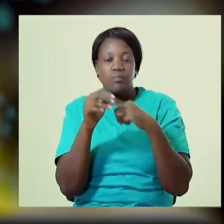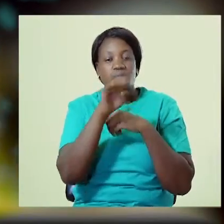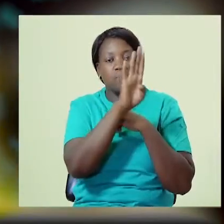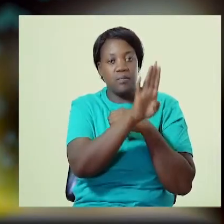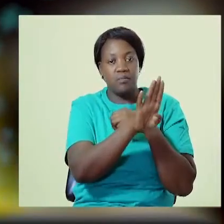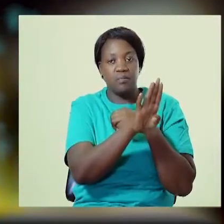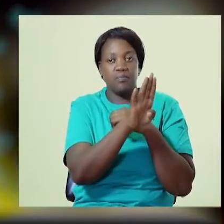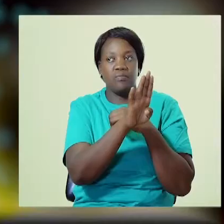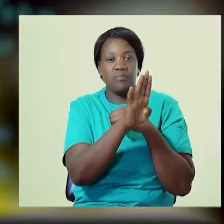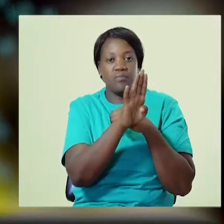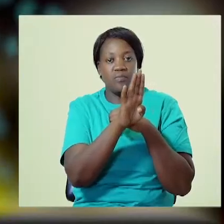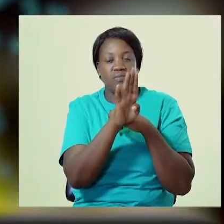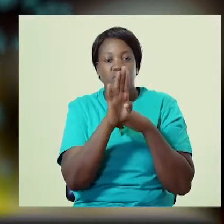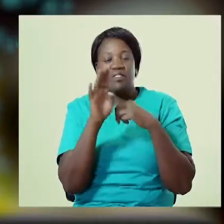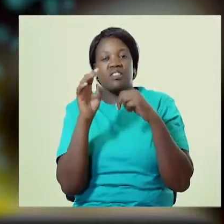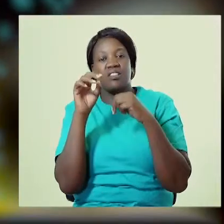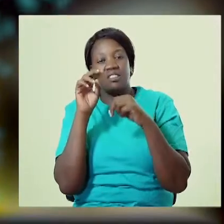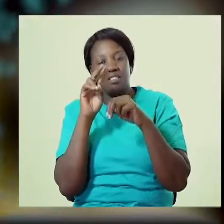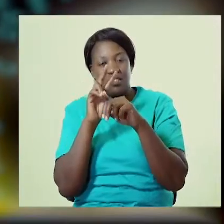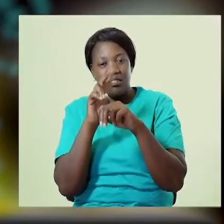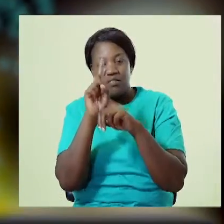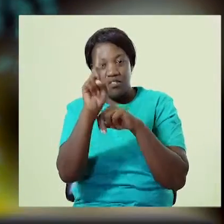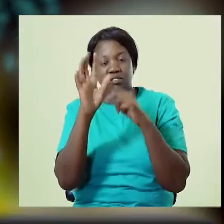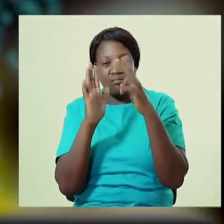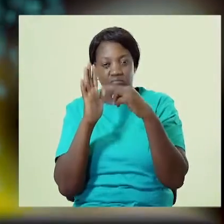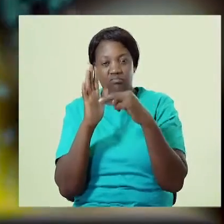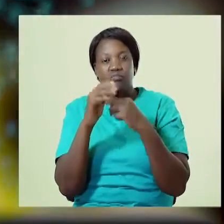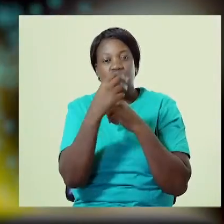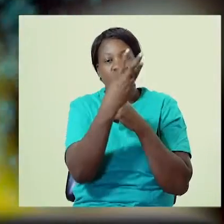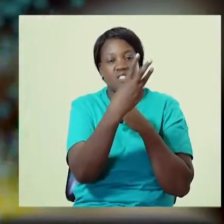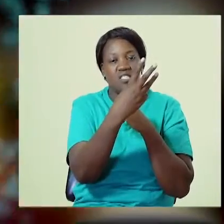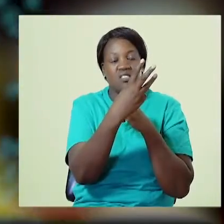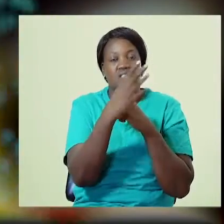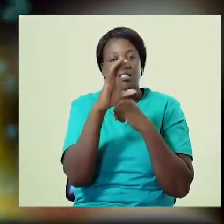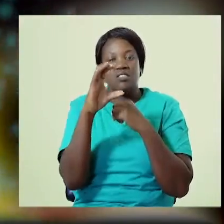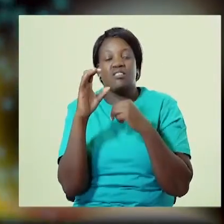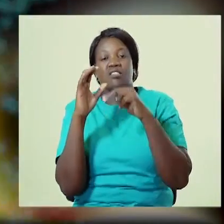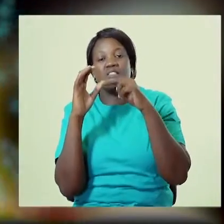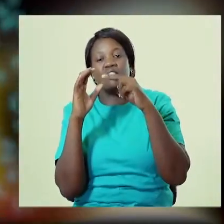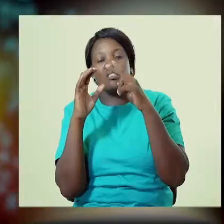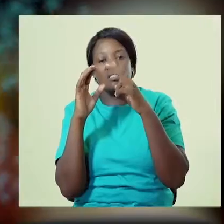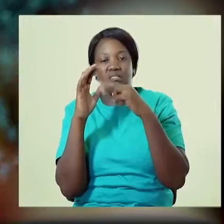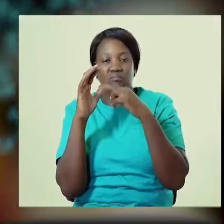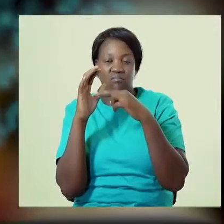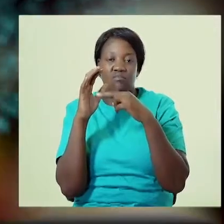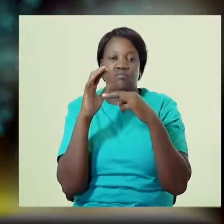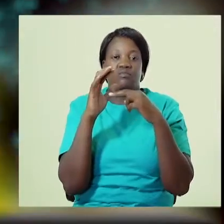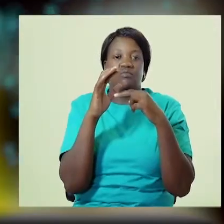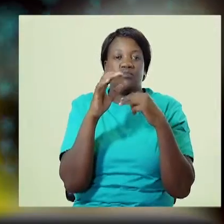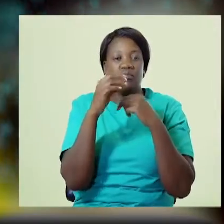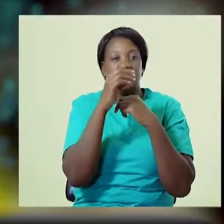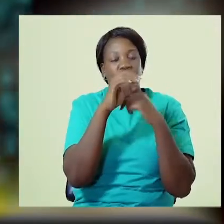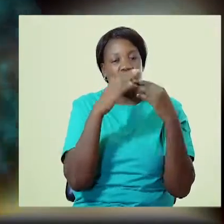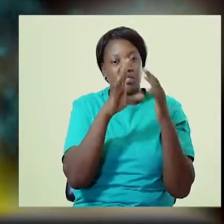B, during the first reading, C, at the end of the first reading, or D, at